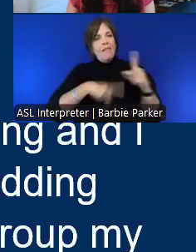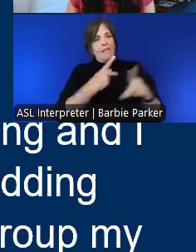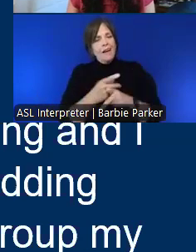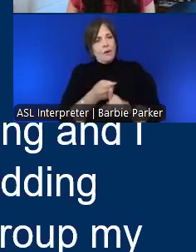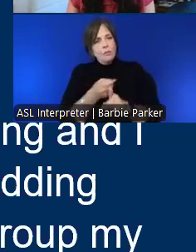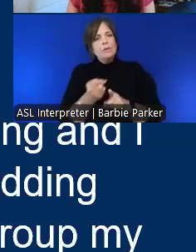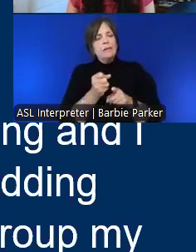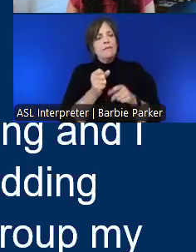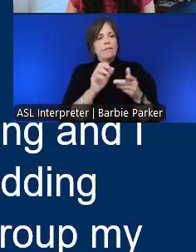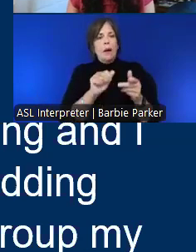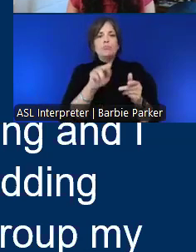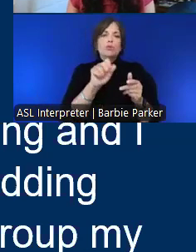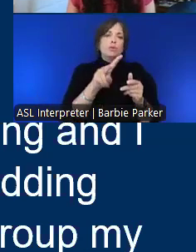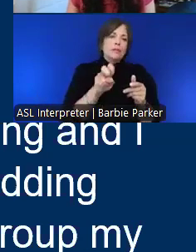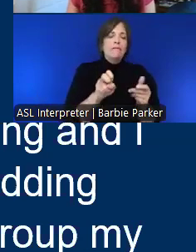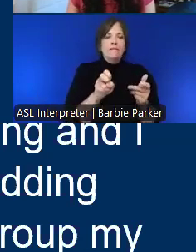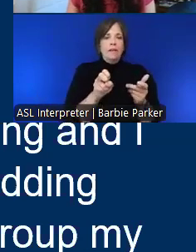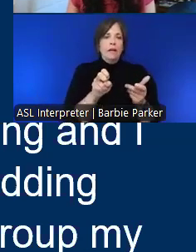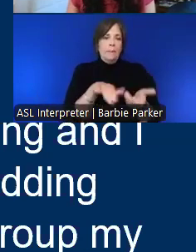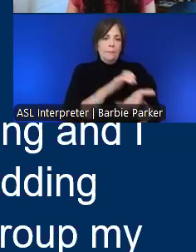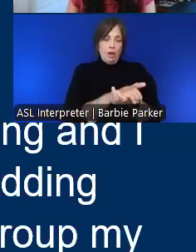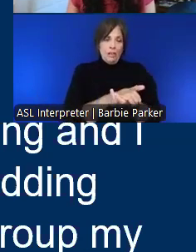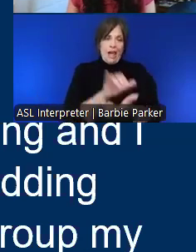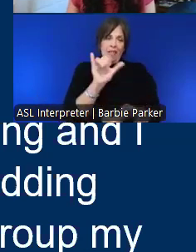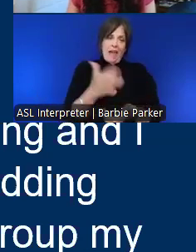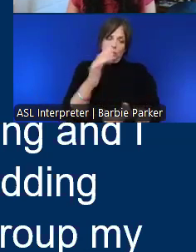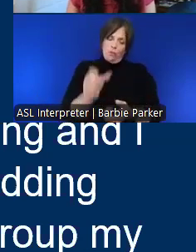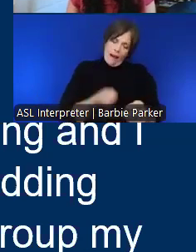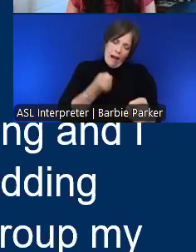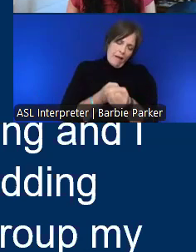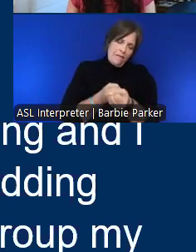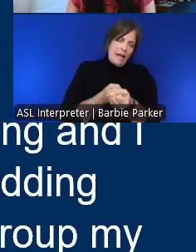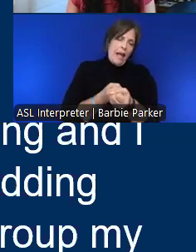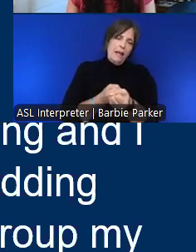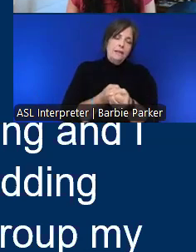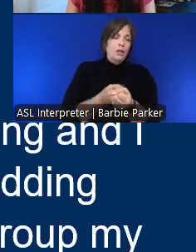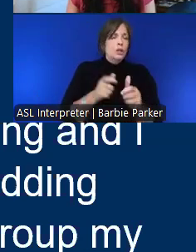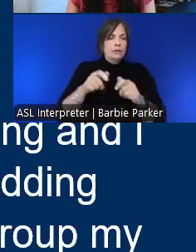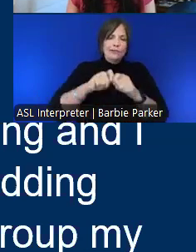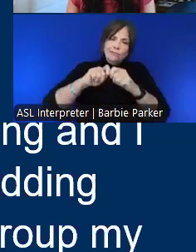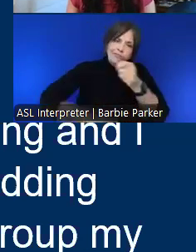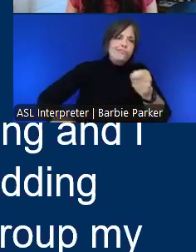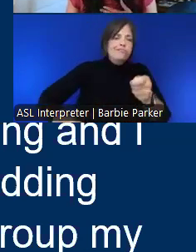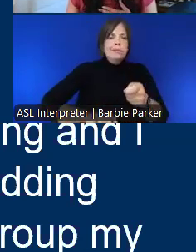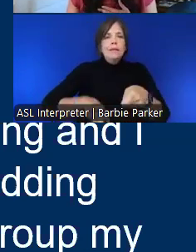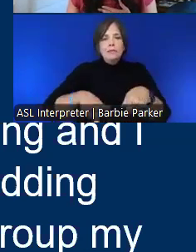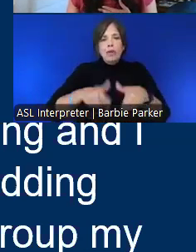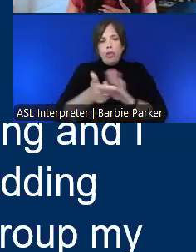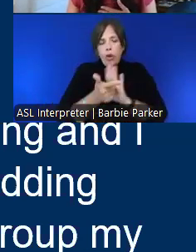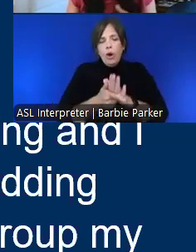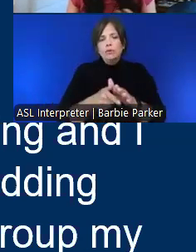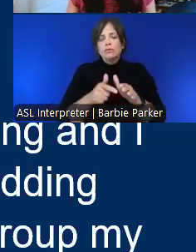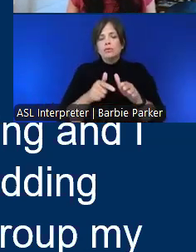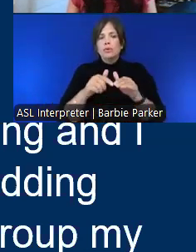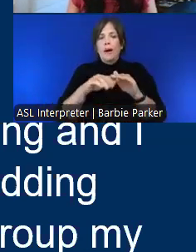advocate to end child marriage completely. Under the age of 18 without exception, because of the horrors that I have had to